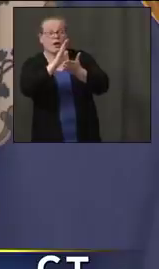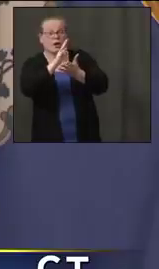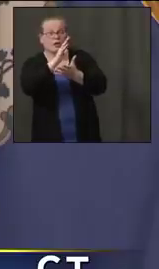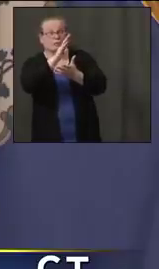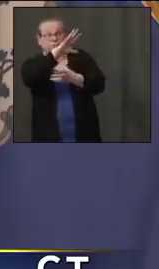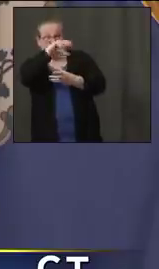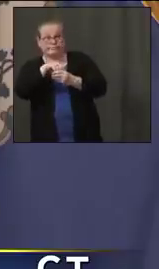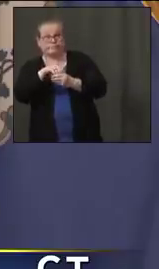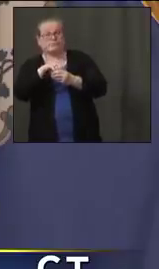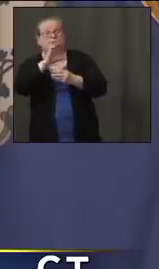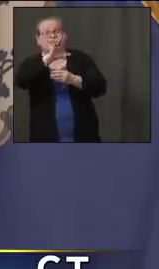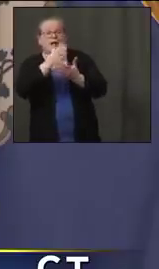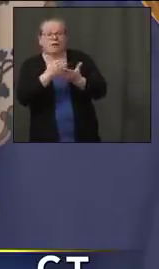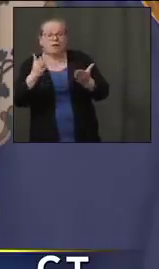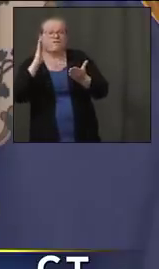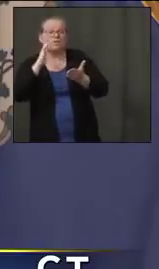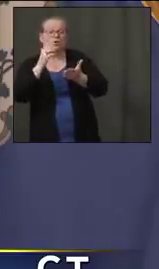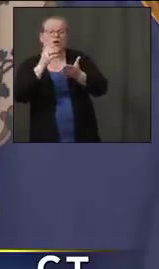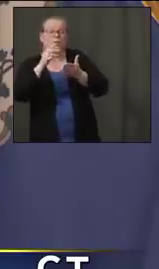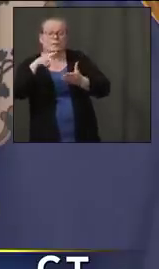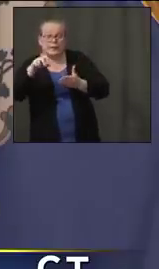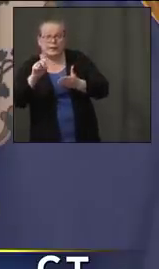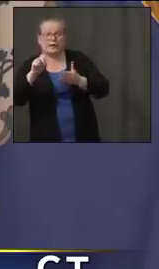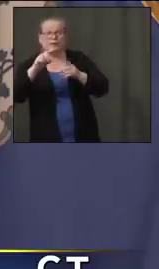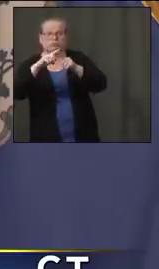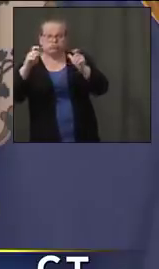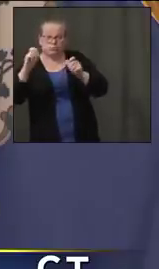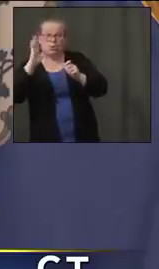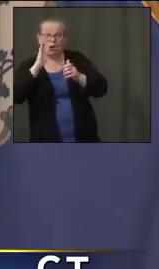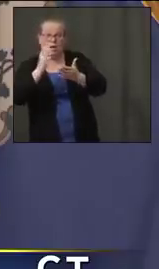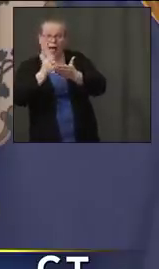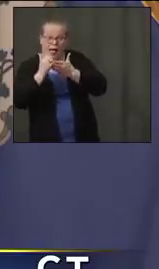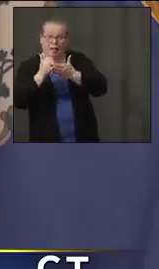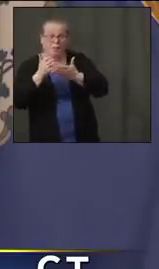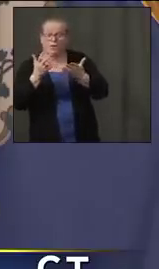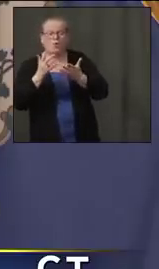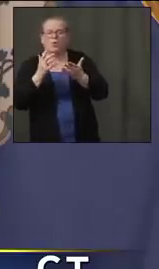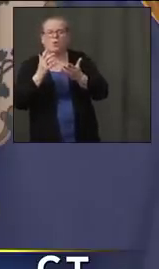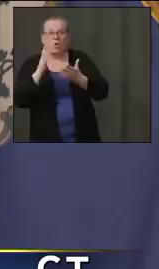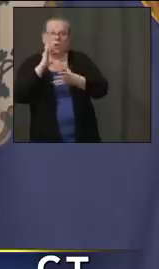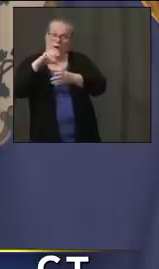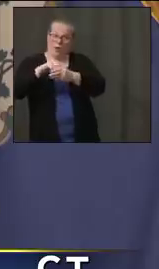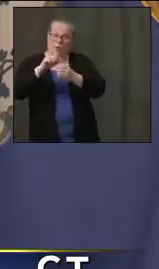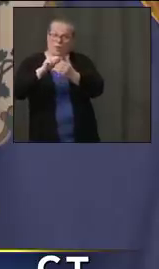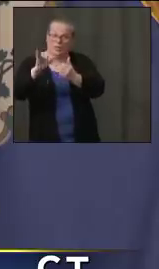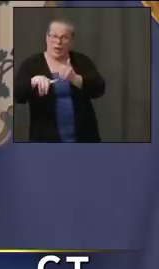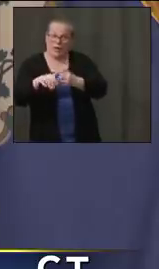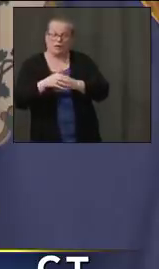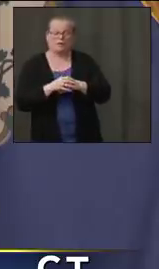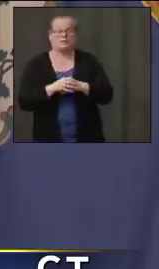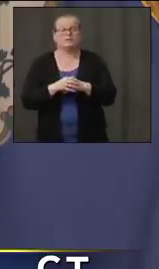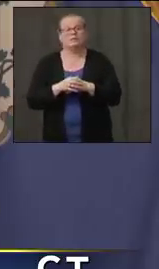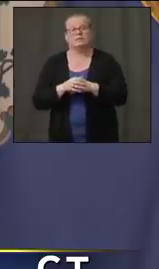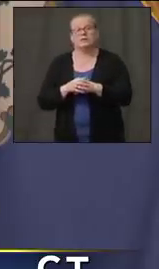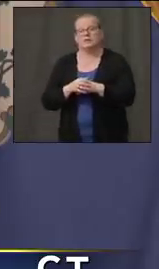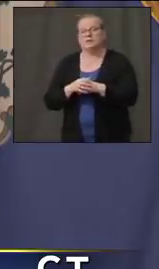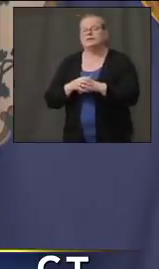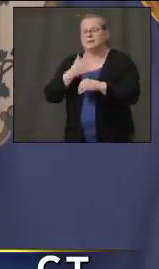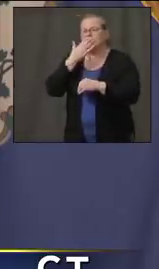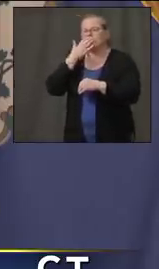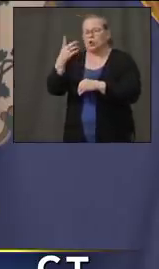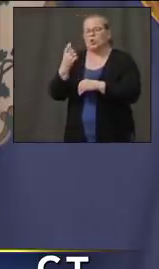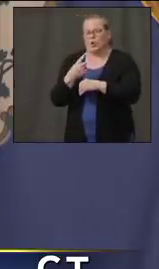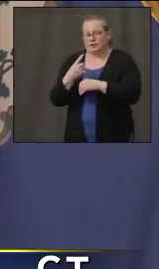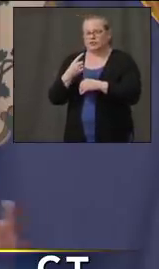cooperative that you just referenced, we were thinking about how we have a lot more market clout by working together. We're able to buy